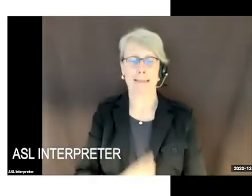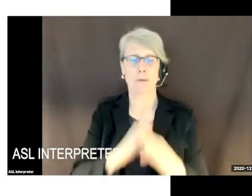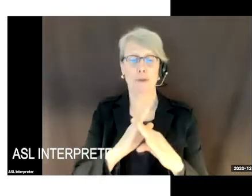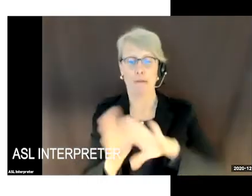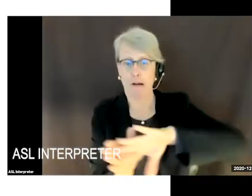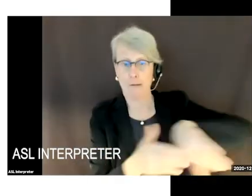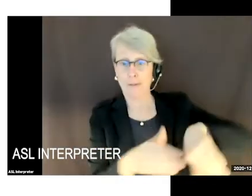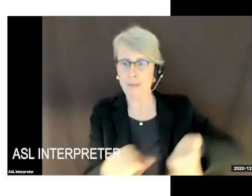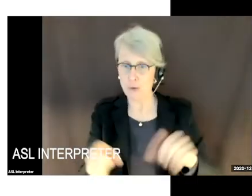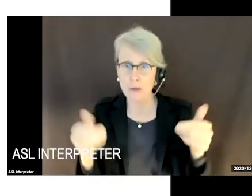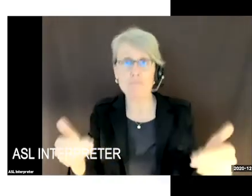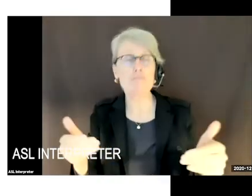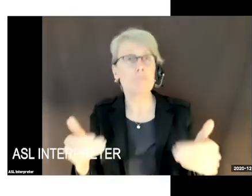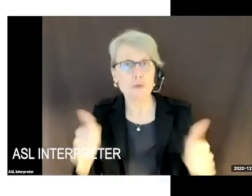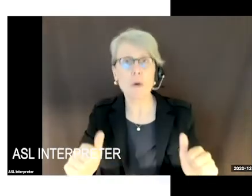them doing so.